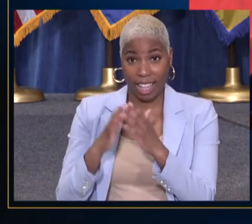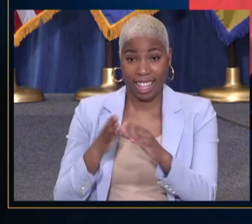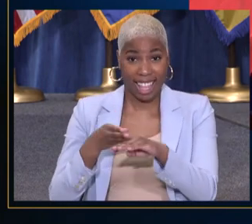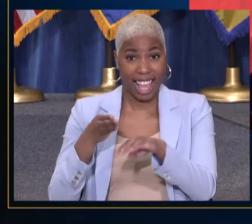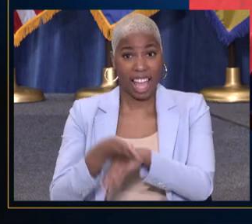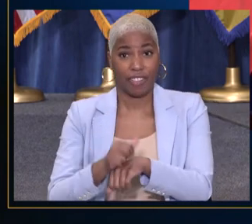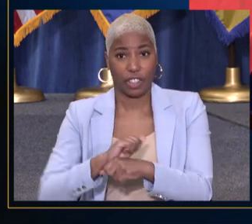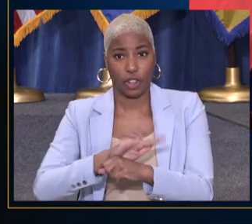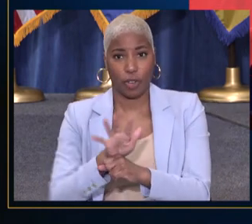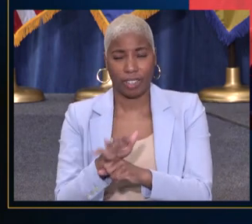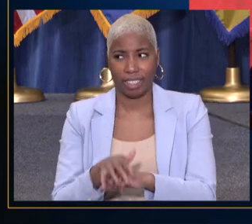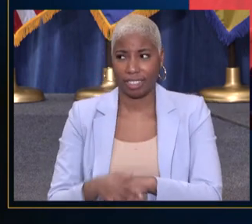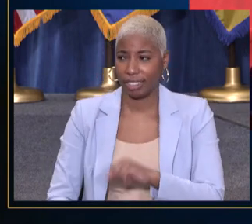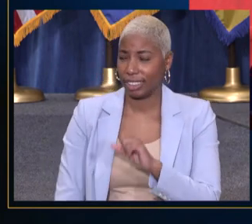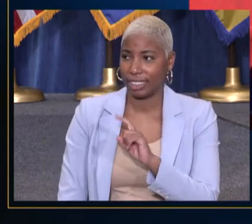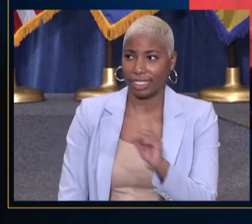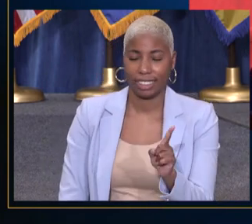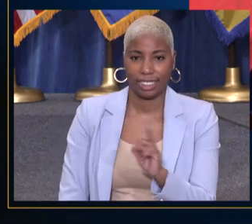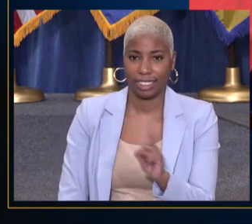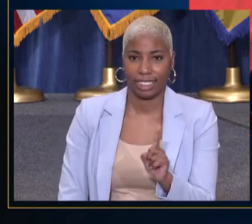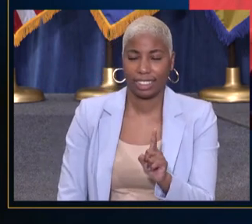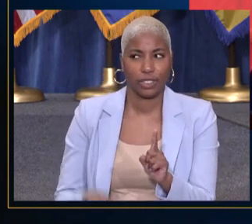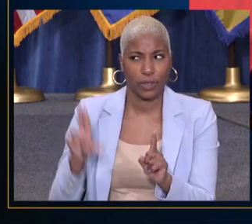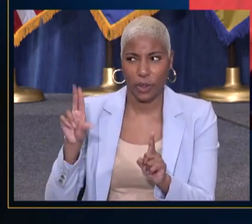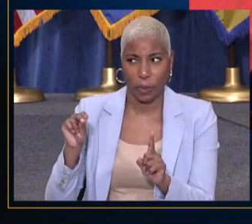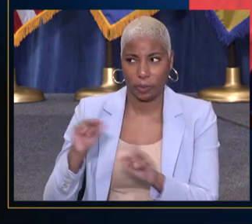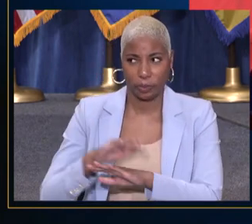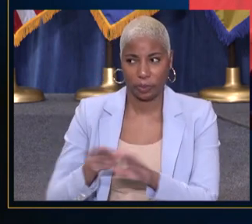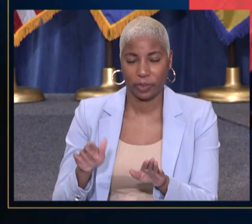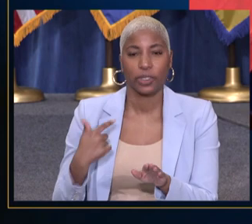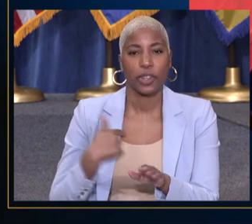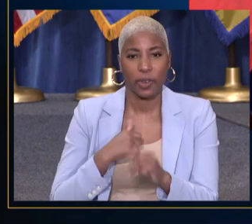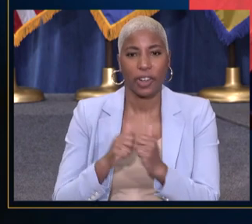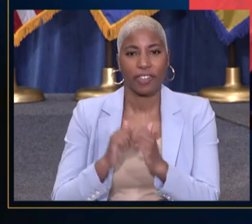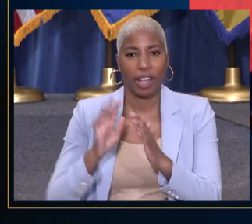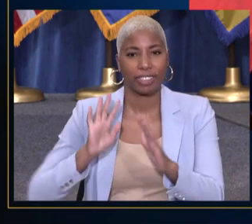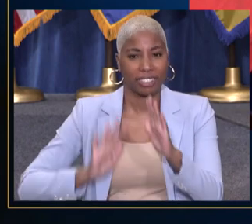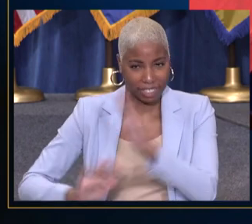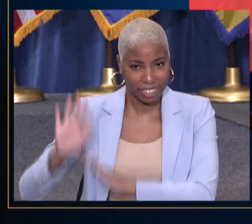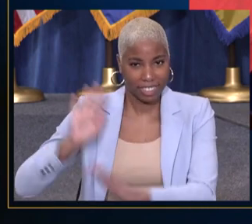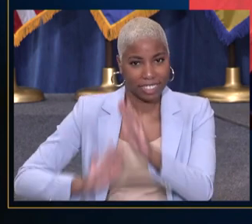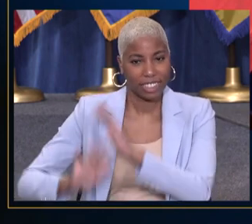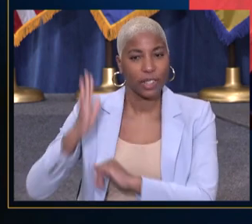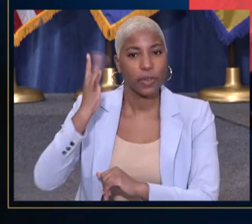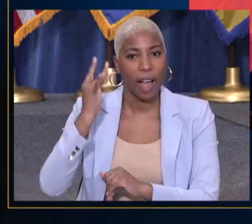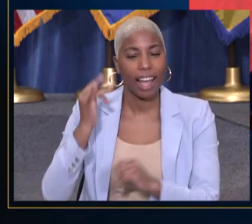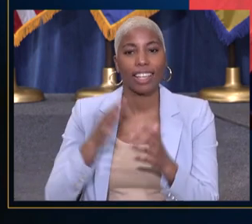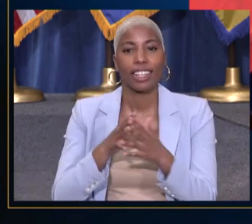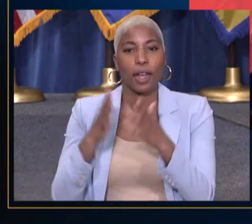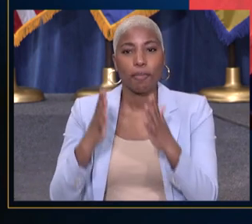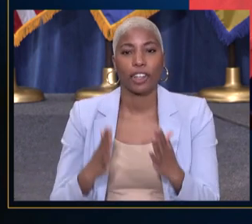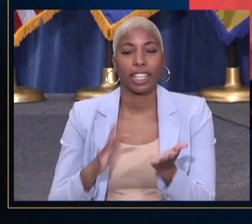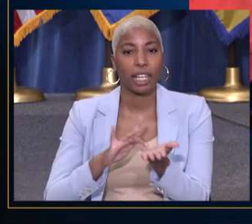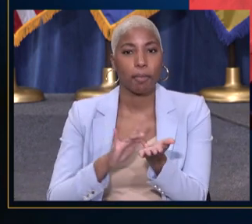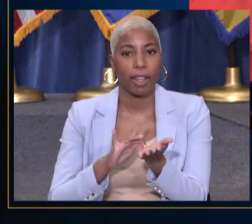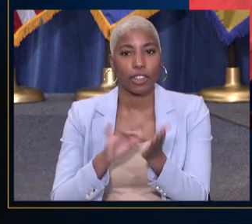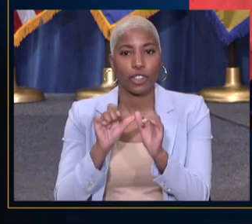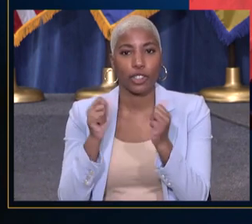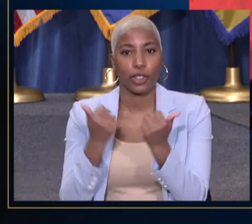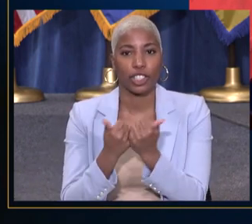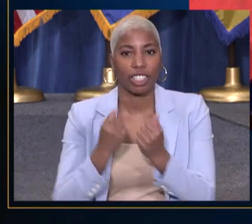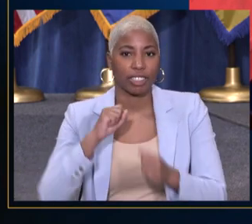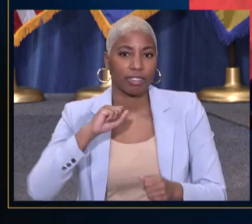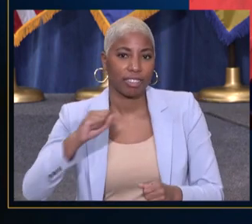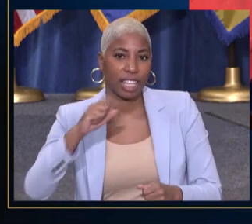COVID epidemic. And I said, yes. I said, no, sir. We were founded because the American Medical Association would not let